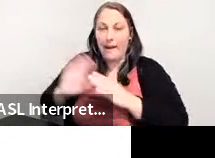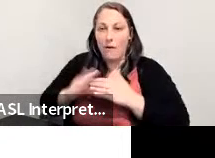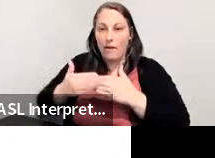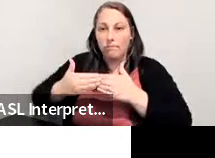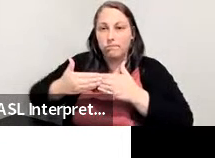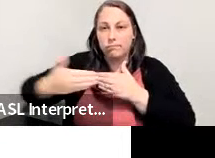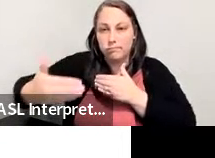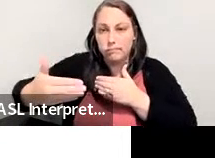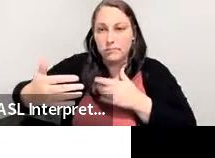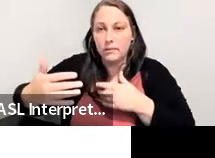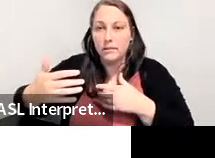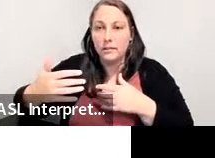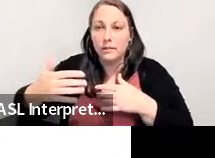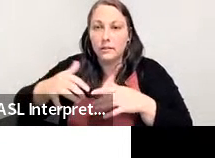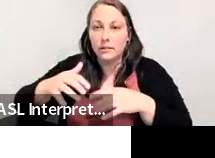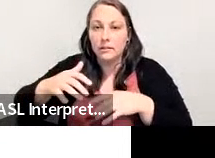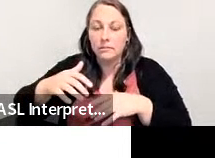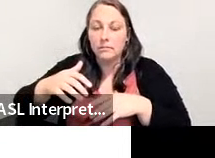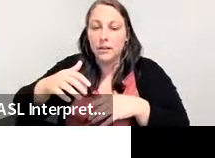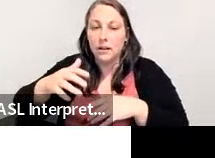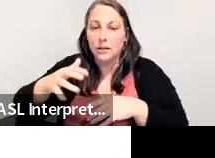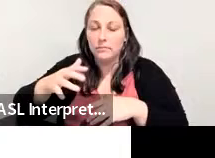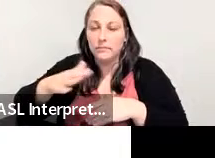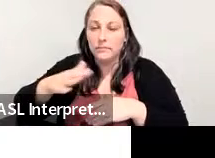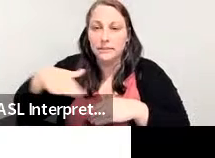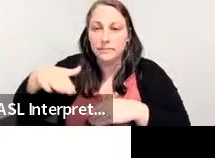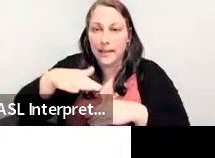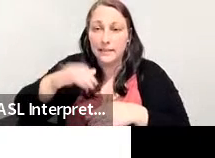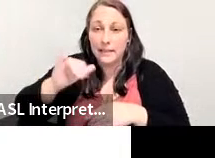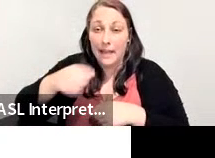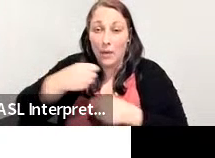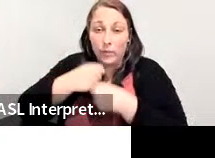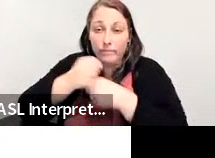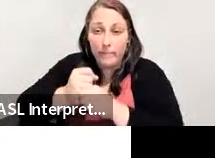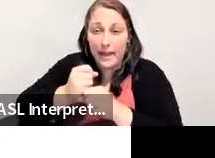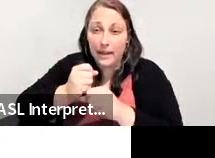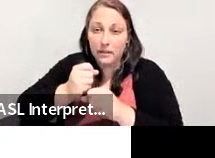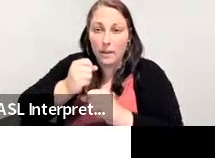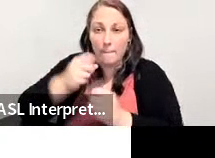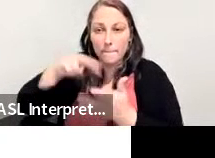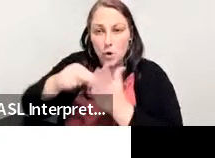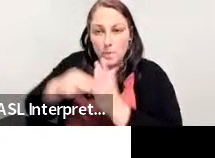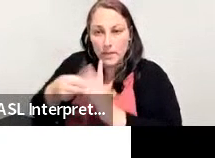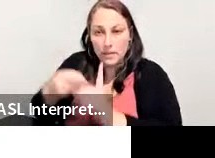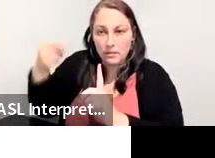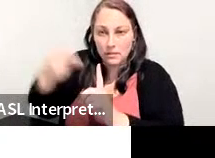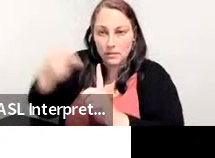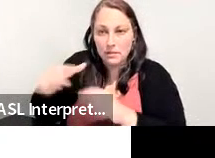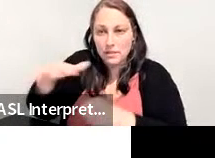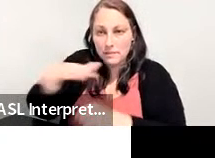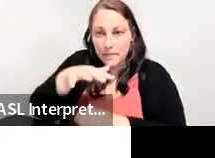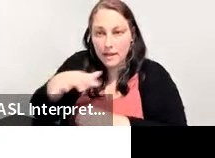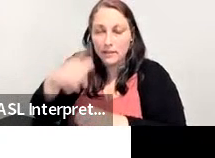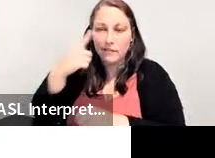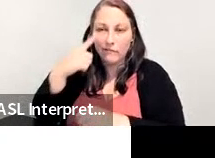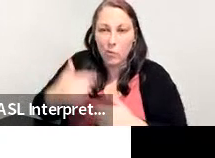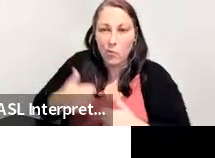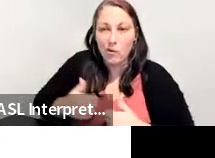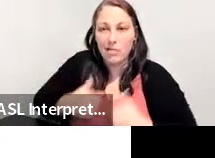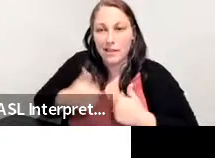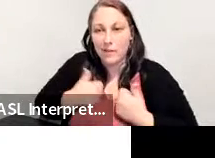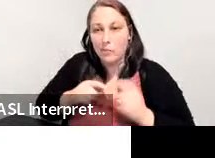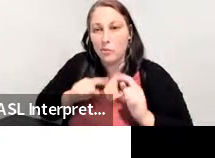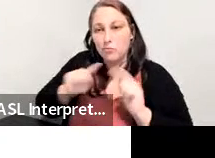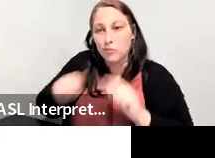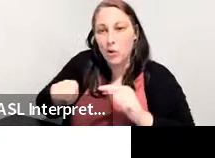created meaningful public space there as well. So even in those kind of little slivers of 9 or 10 feet, you know, you're able to